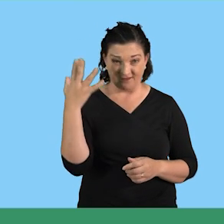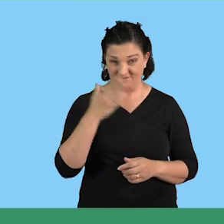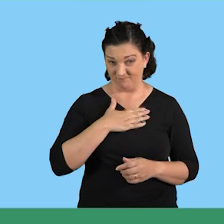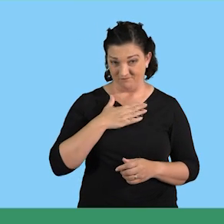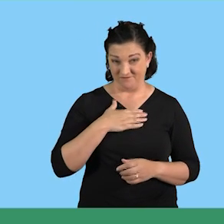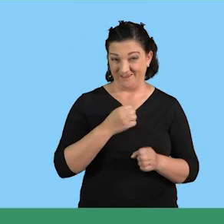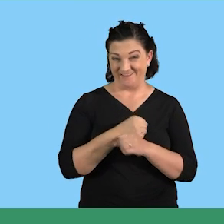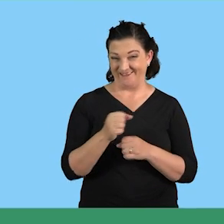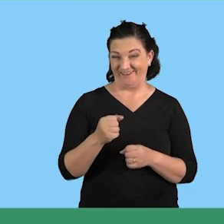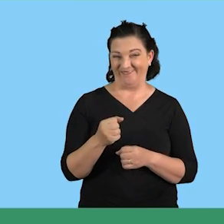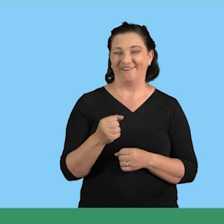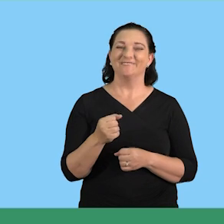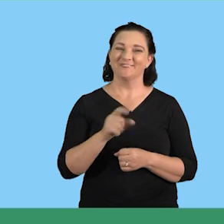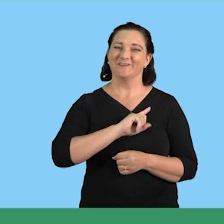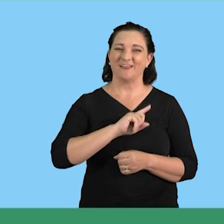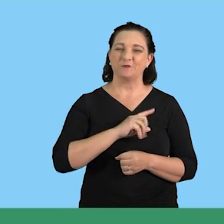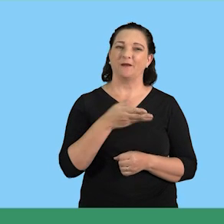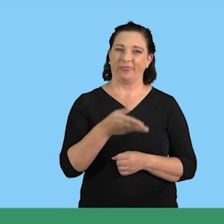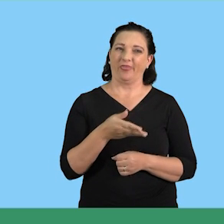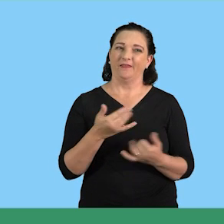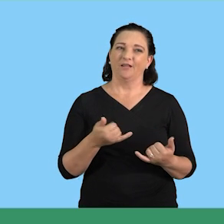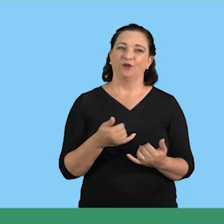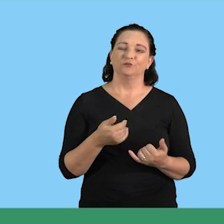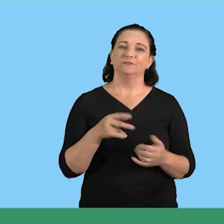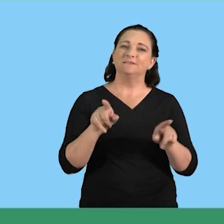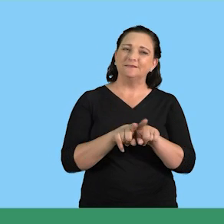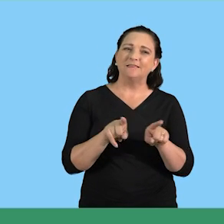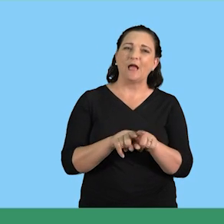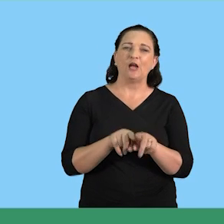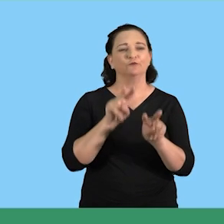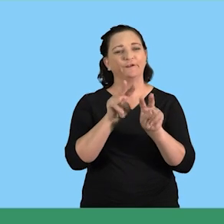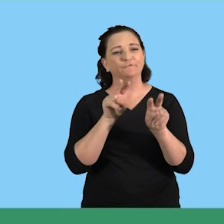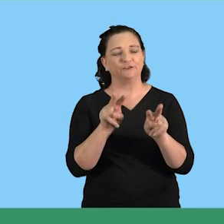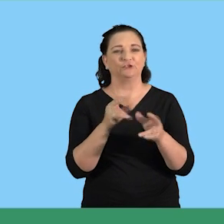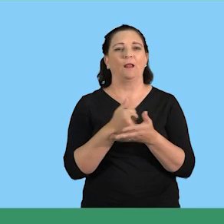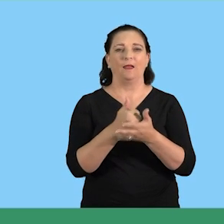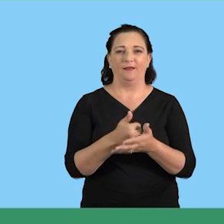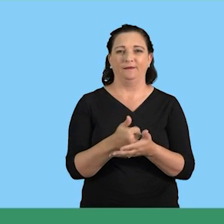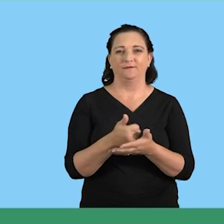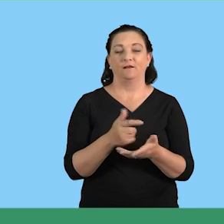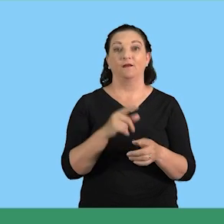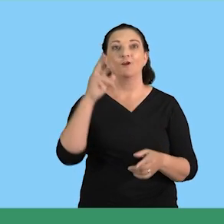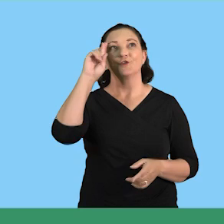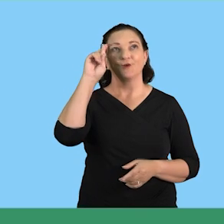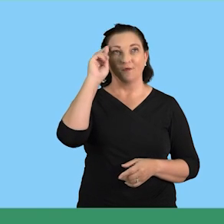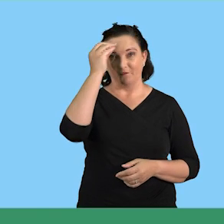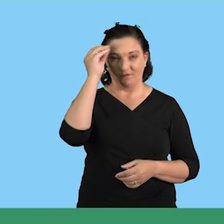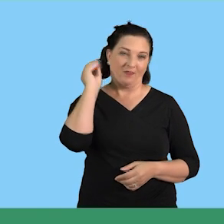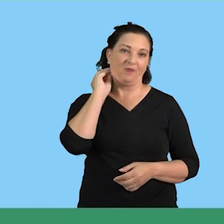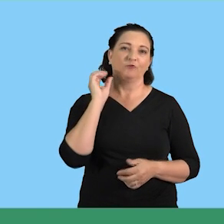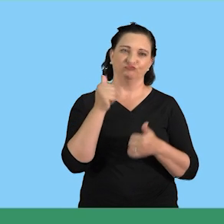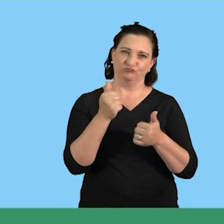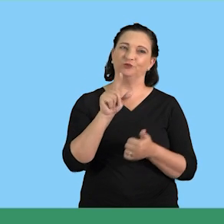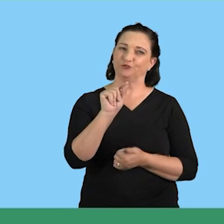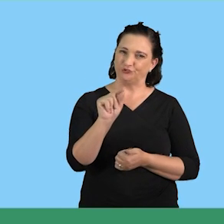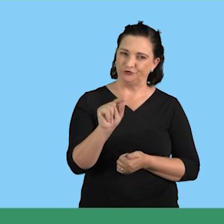my drawings, those ugly drawings that I did. So this is also a type of visual aid that I used. So it is more memorable and